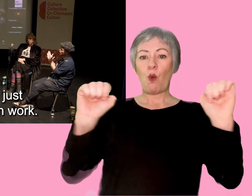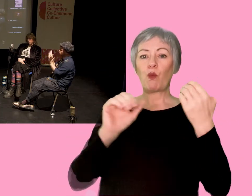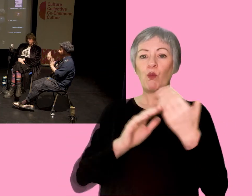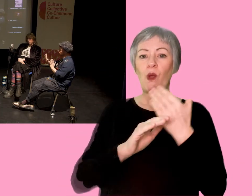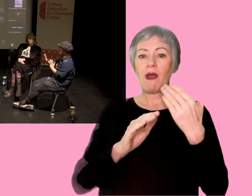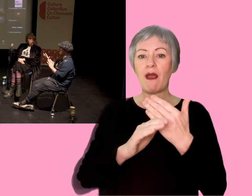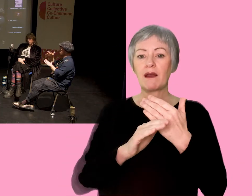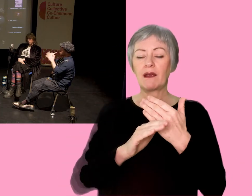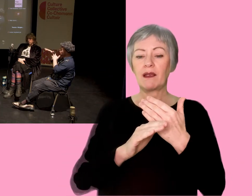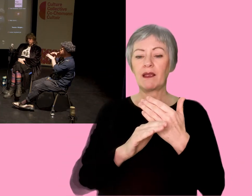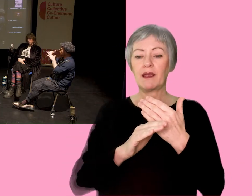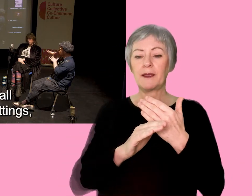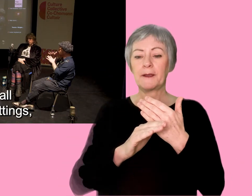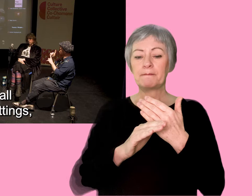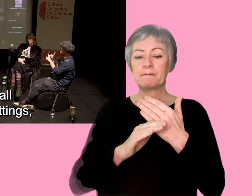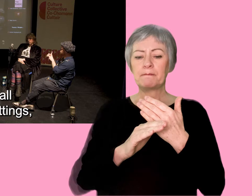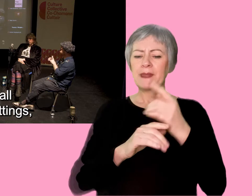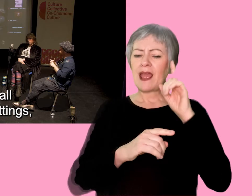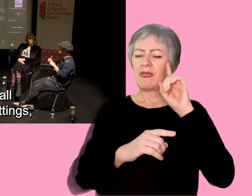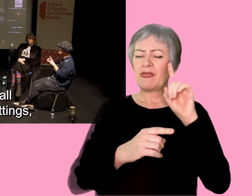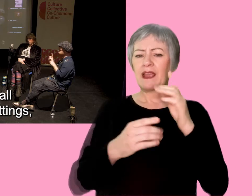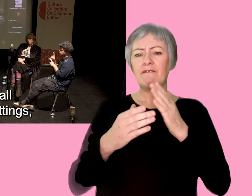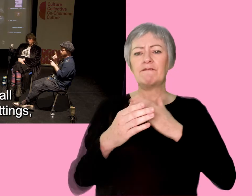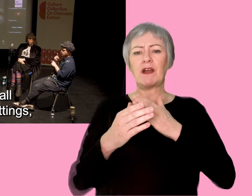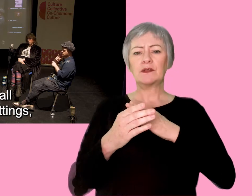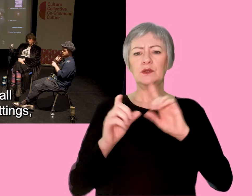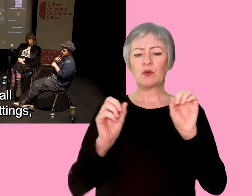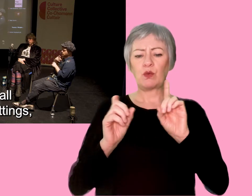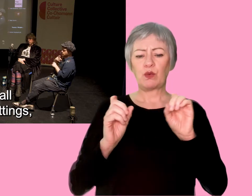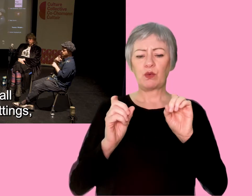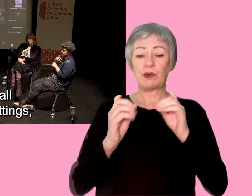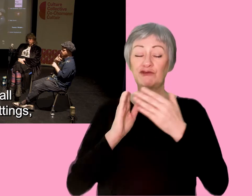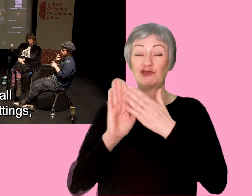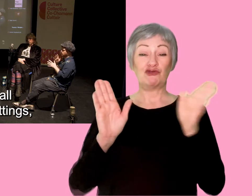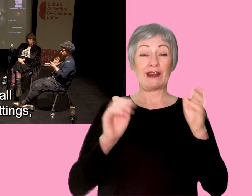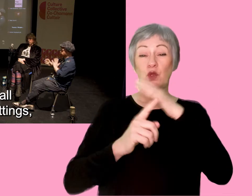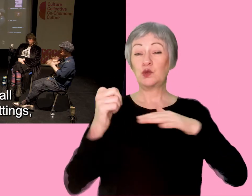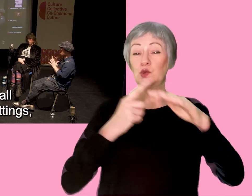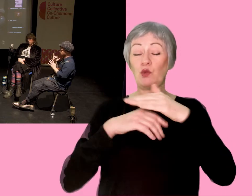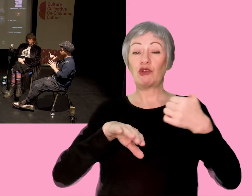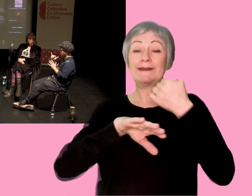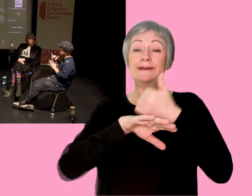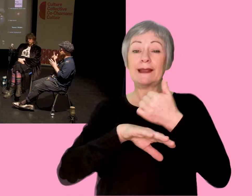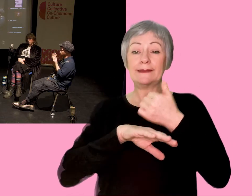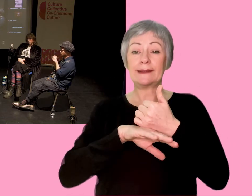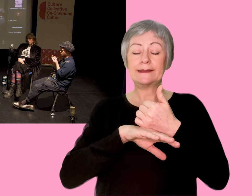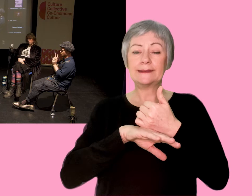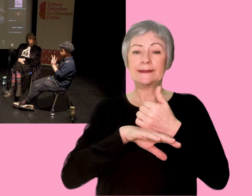work. To think, first of all, in general social settings,